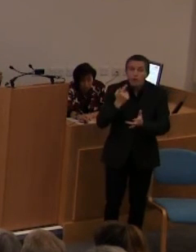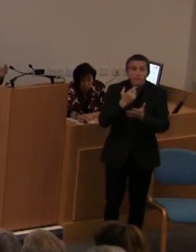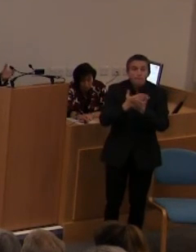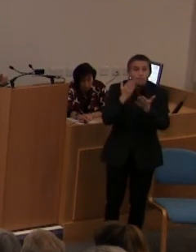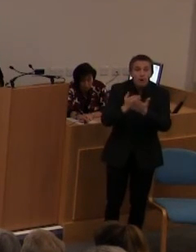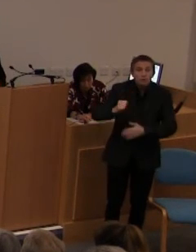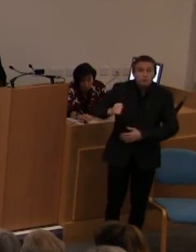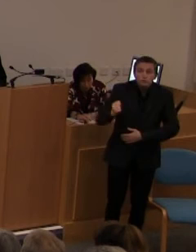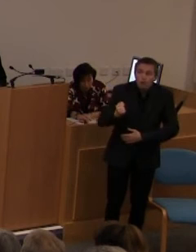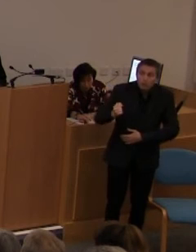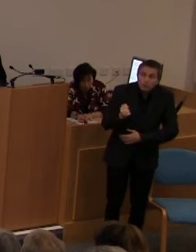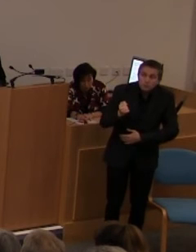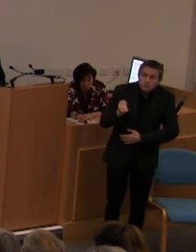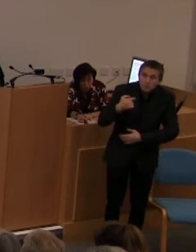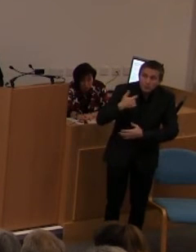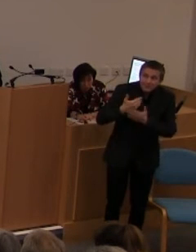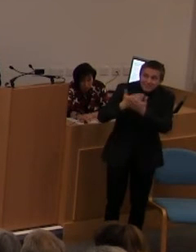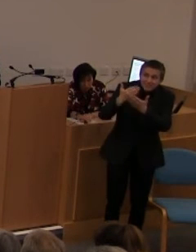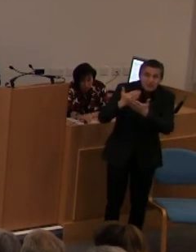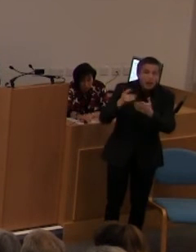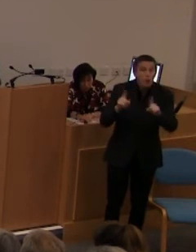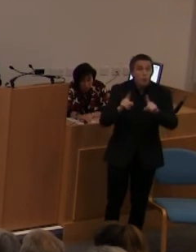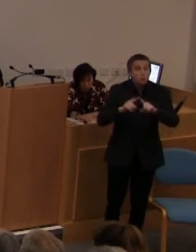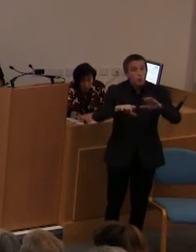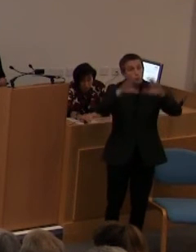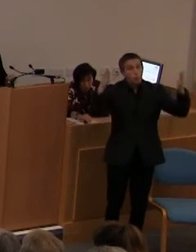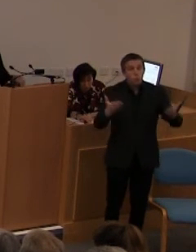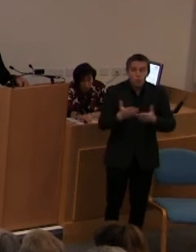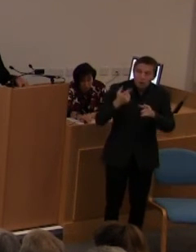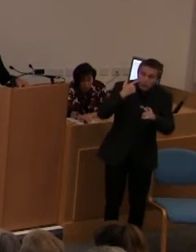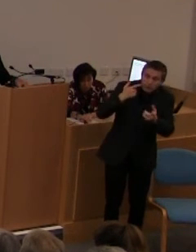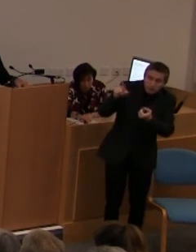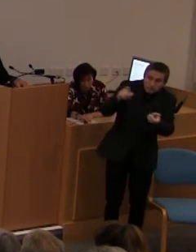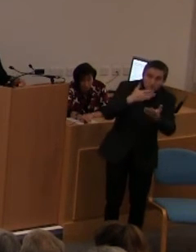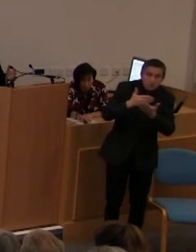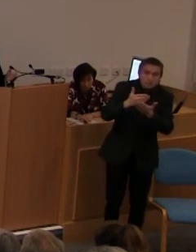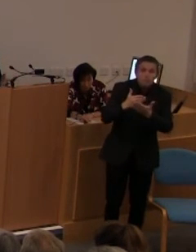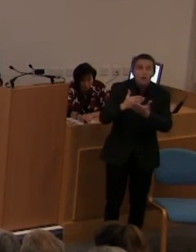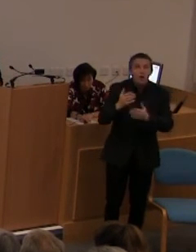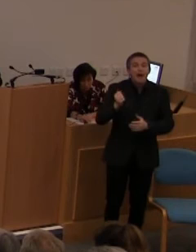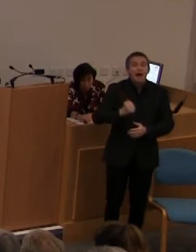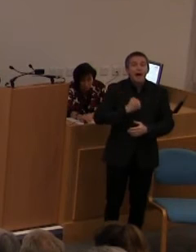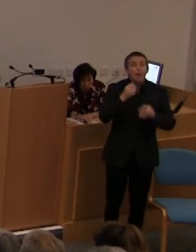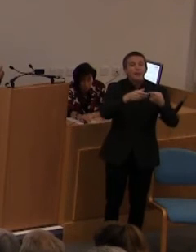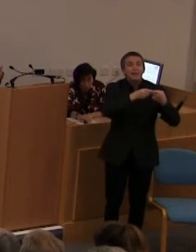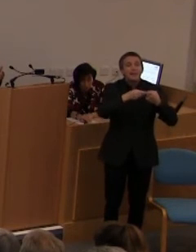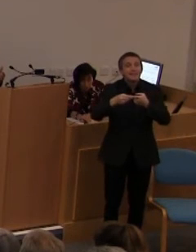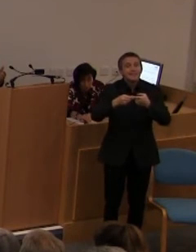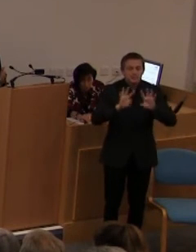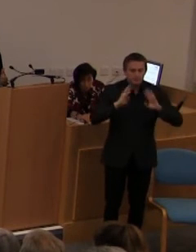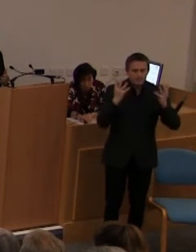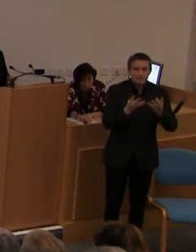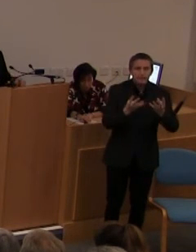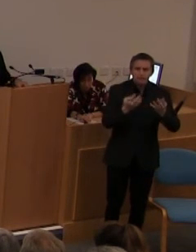the country, the actual world. We have our own leadership group that continually keeps quality and safety